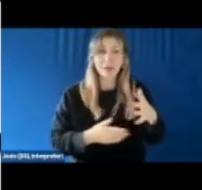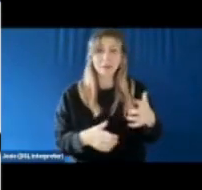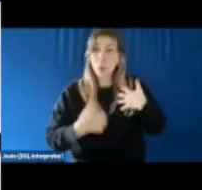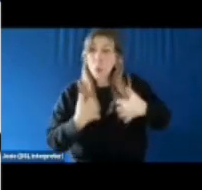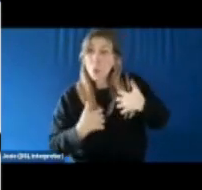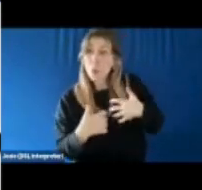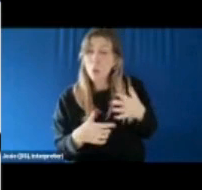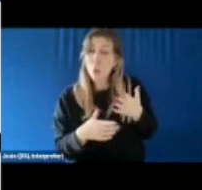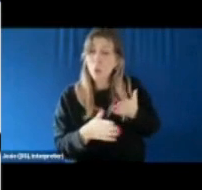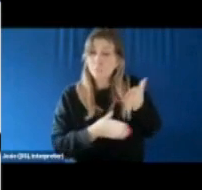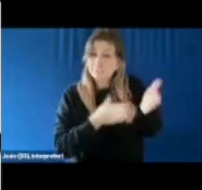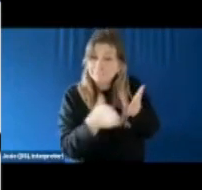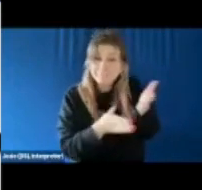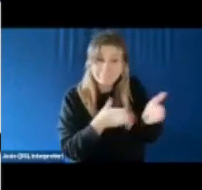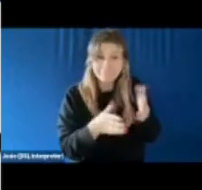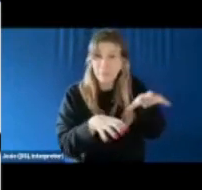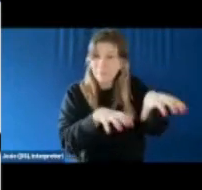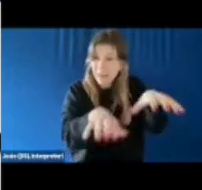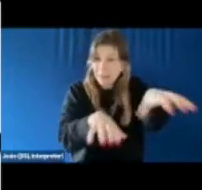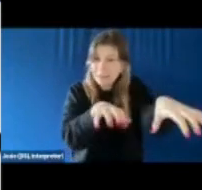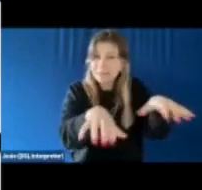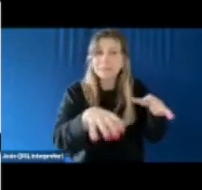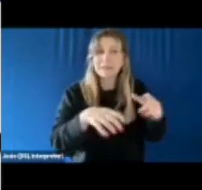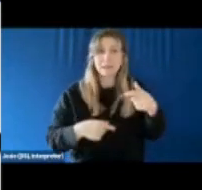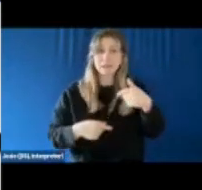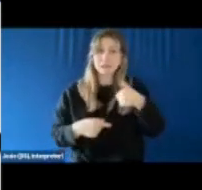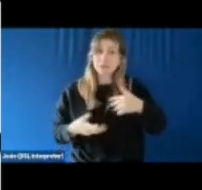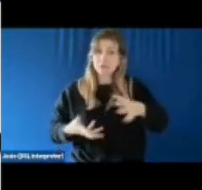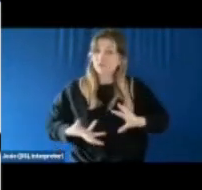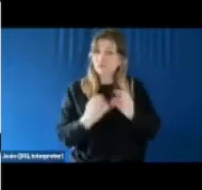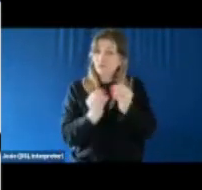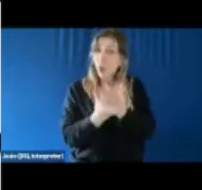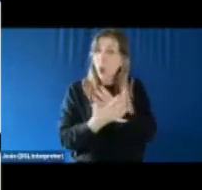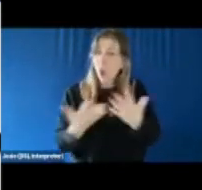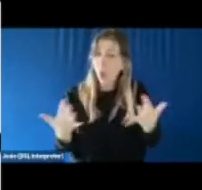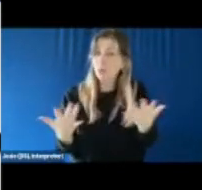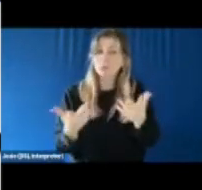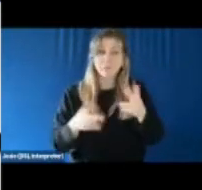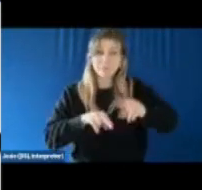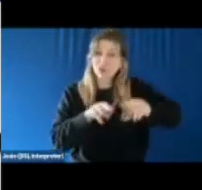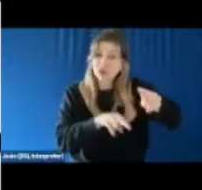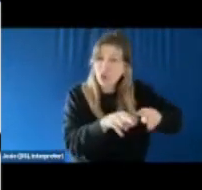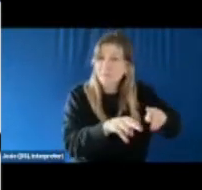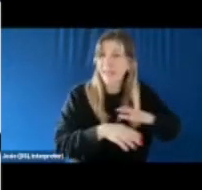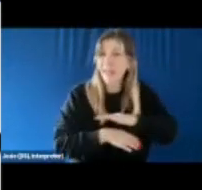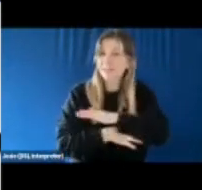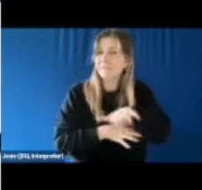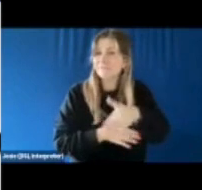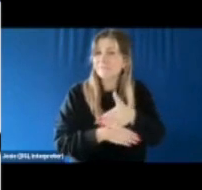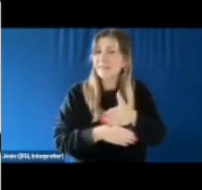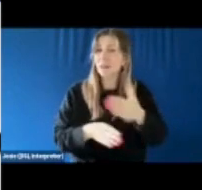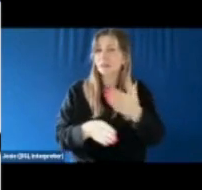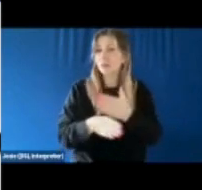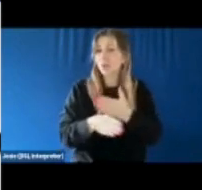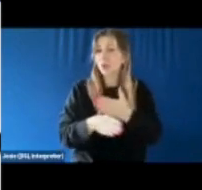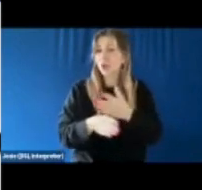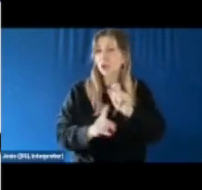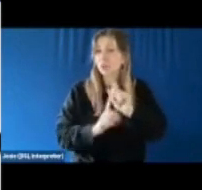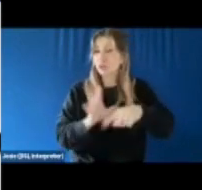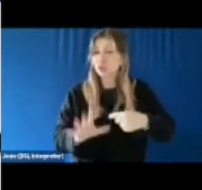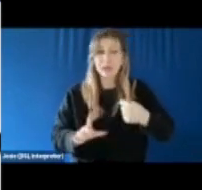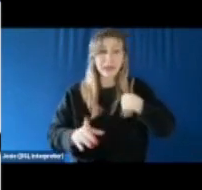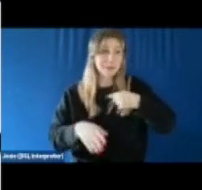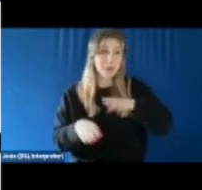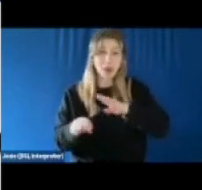years carrying out designing and working with surveys and fieldwork projects. So I have trained and managed face-to-face